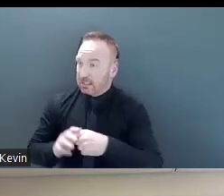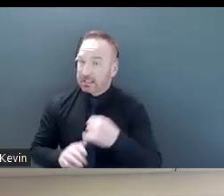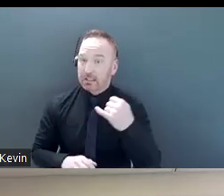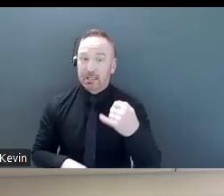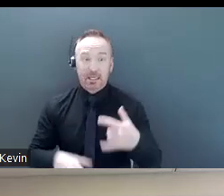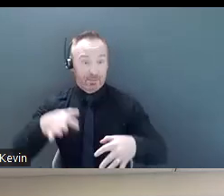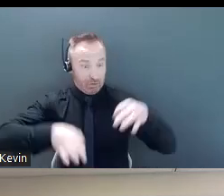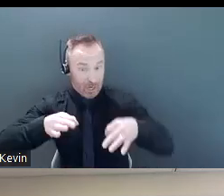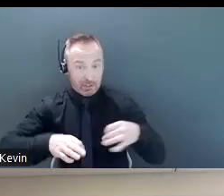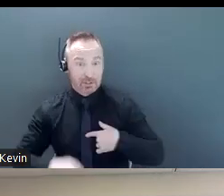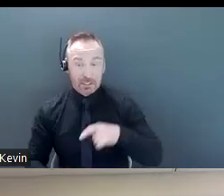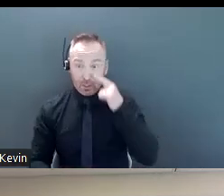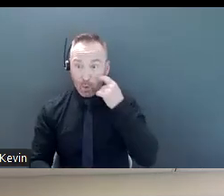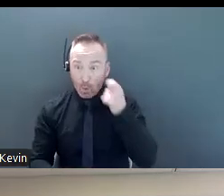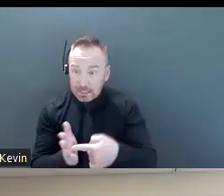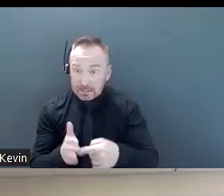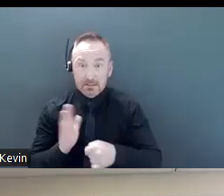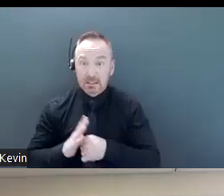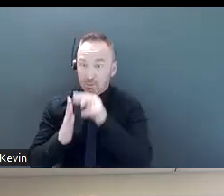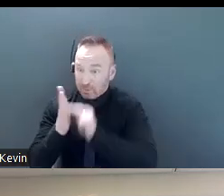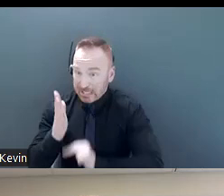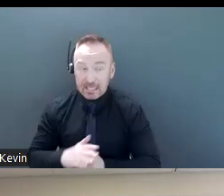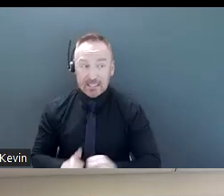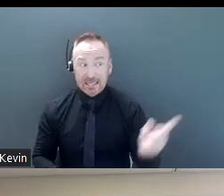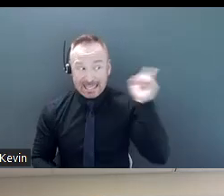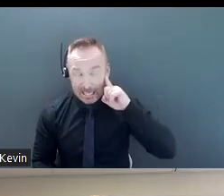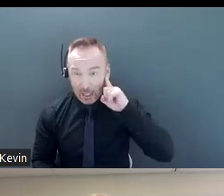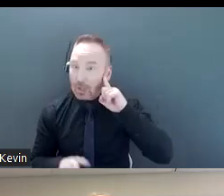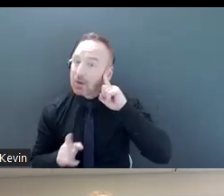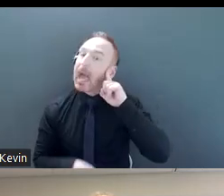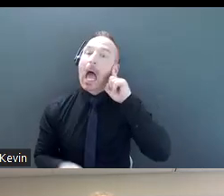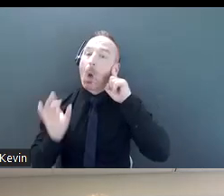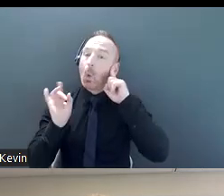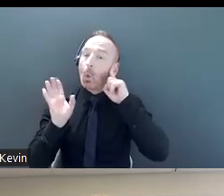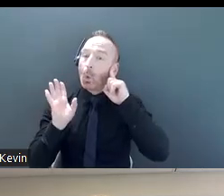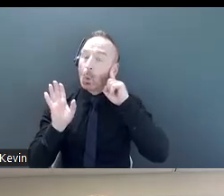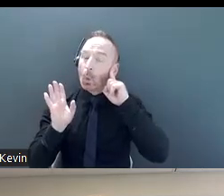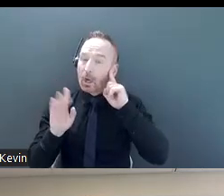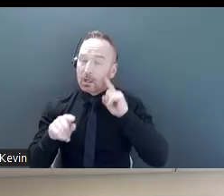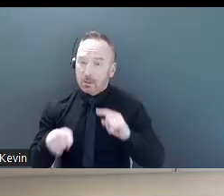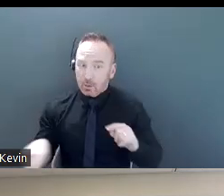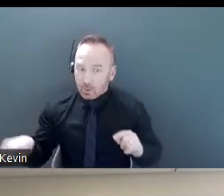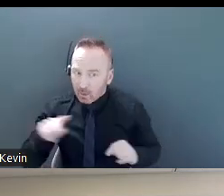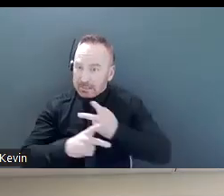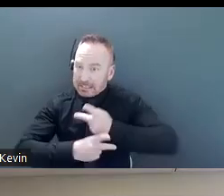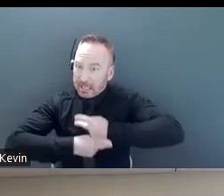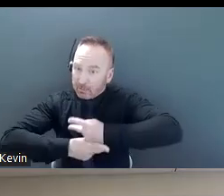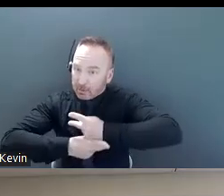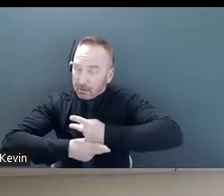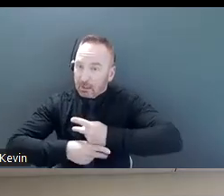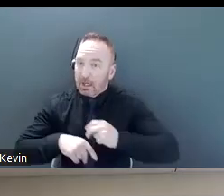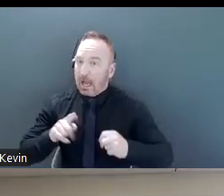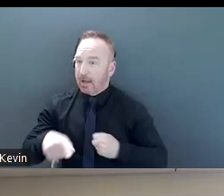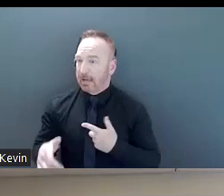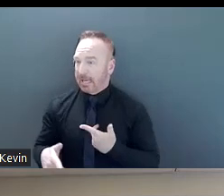be cognizant about what you're saying, who you're saying it to, how you're saying it, if you're thinking of engaging in